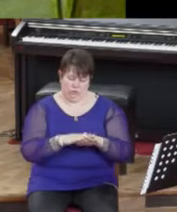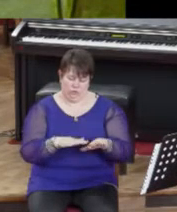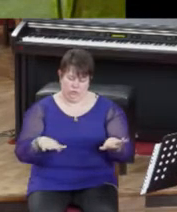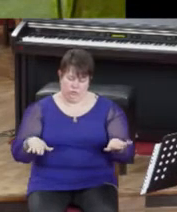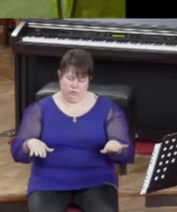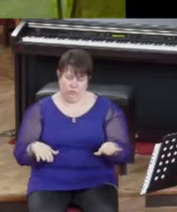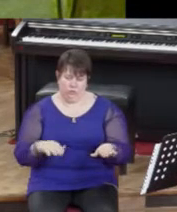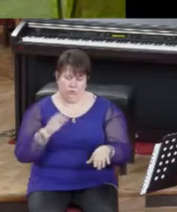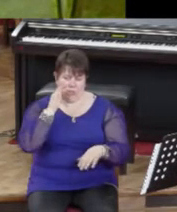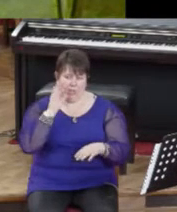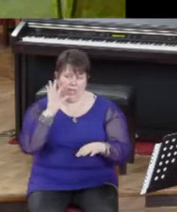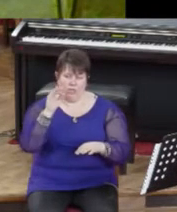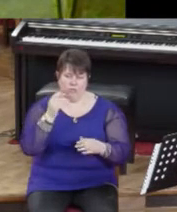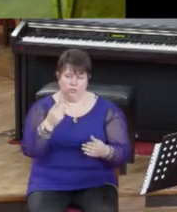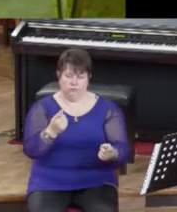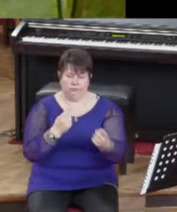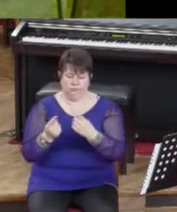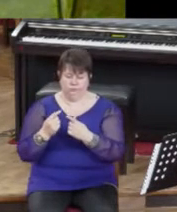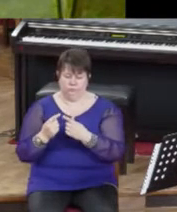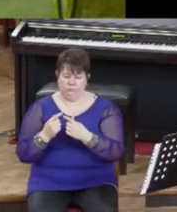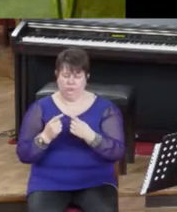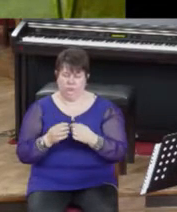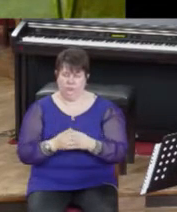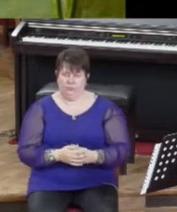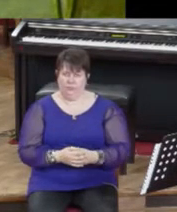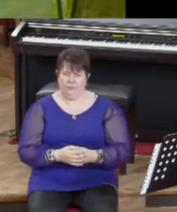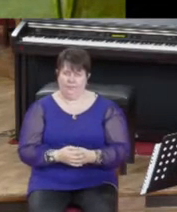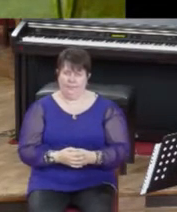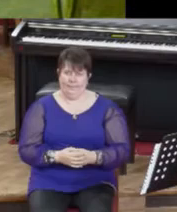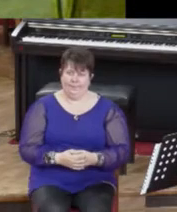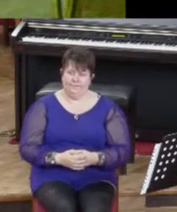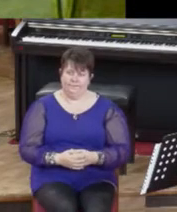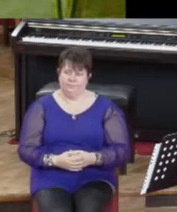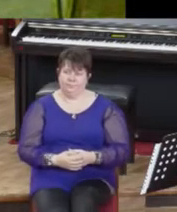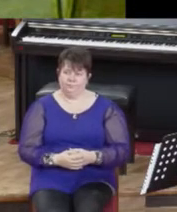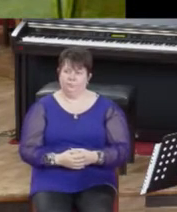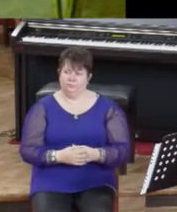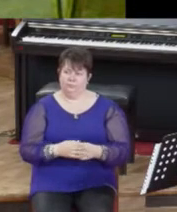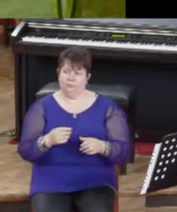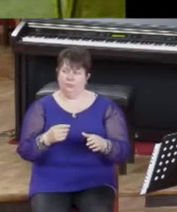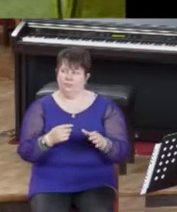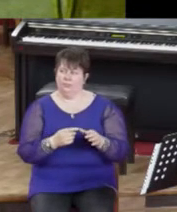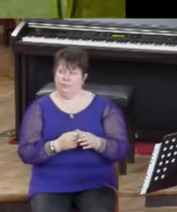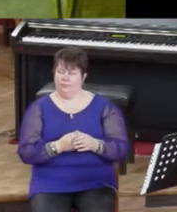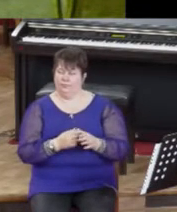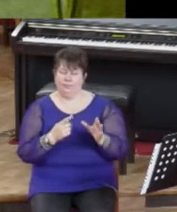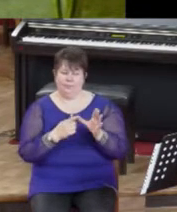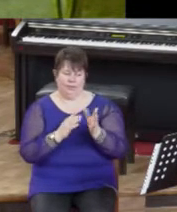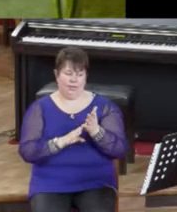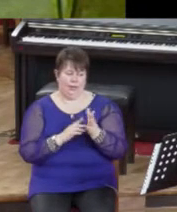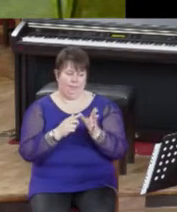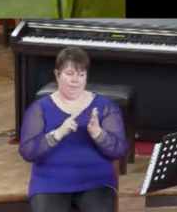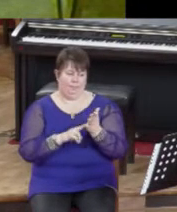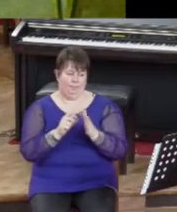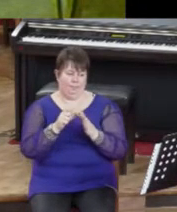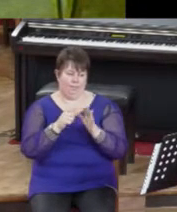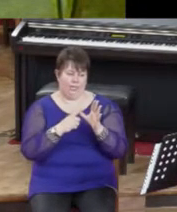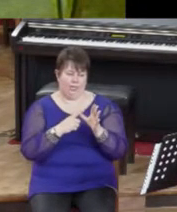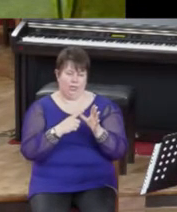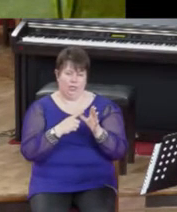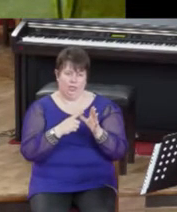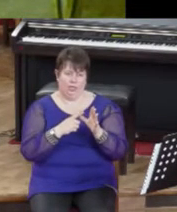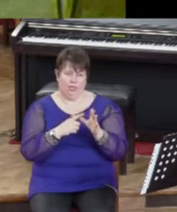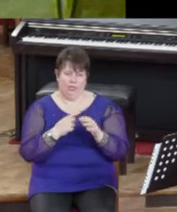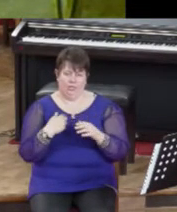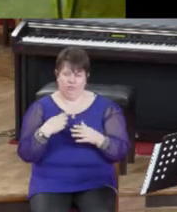I'm going to ask you in a moment to come forward, but as you know, Amanda, I normally try and look up the names of the